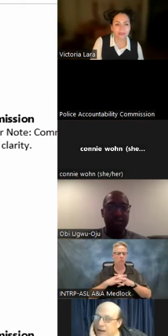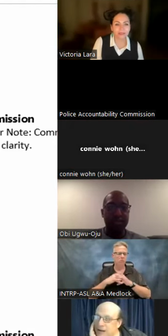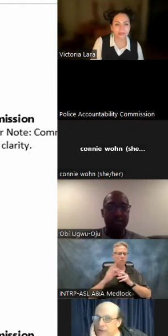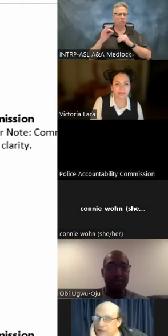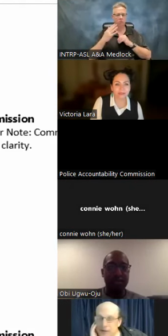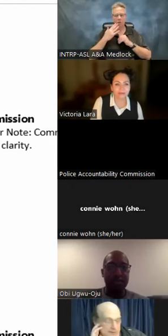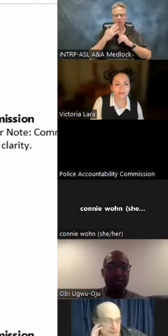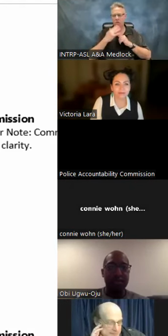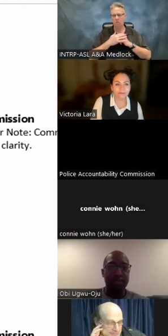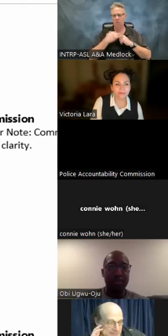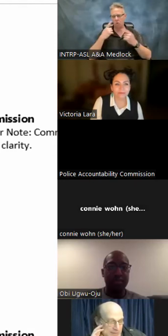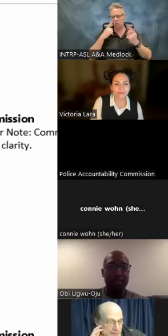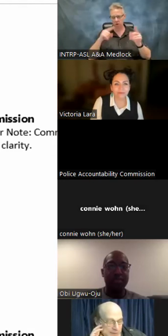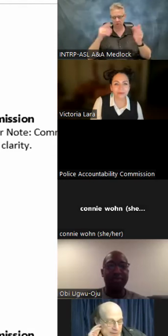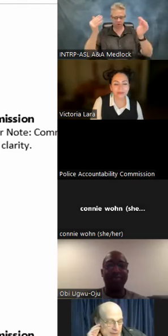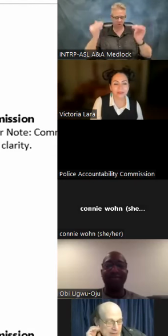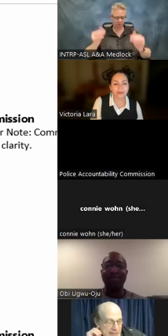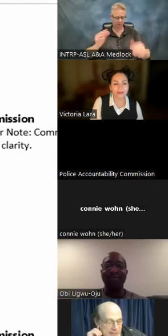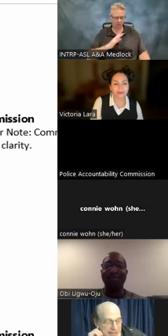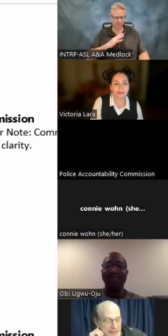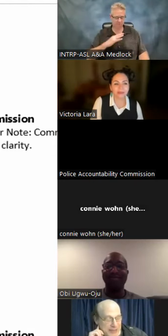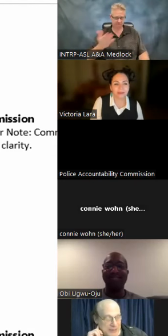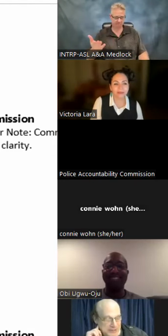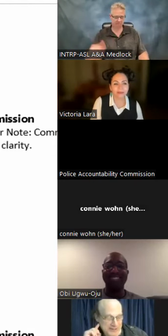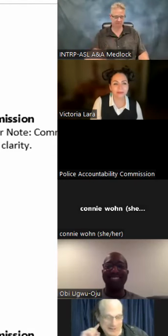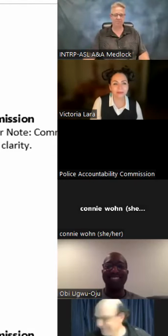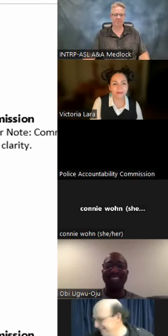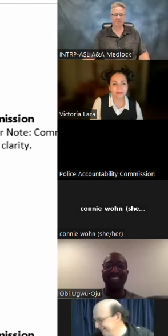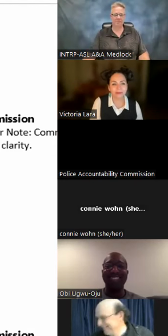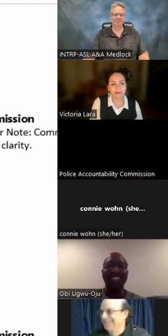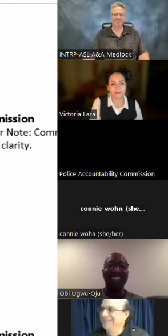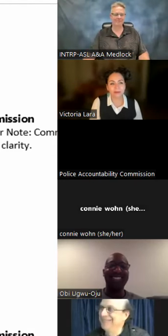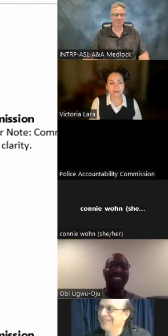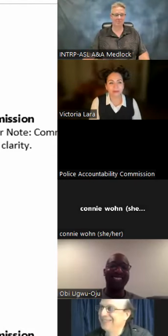Then I agree to move on. Therefore, go ask that question.